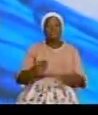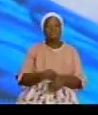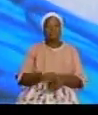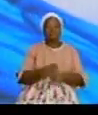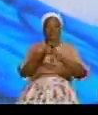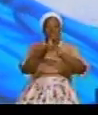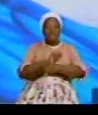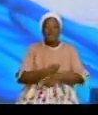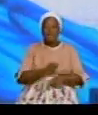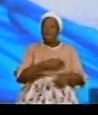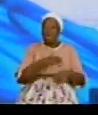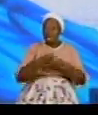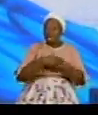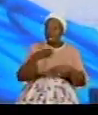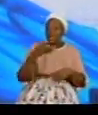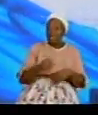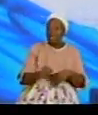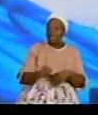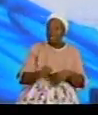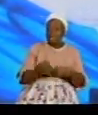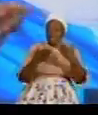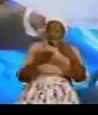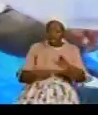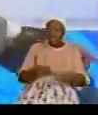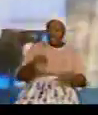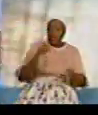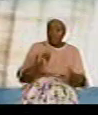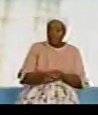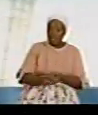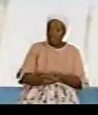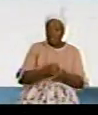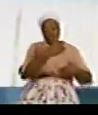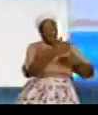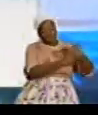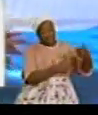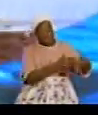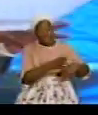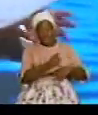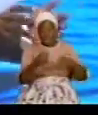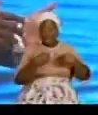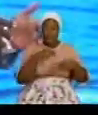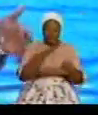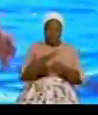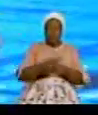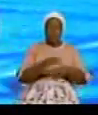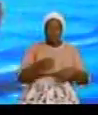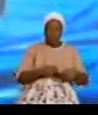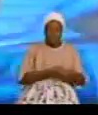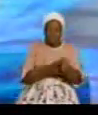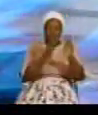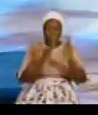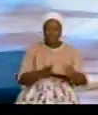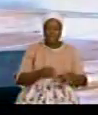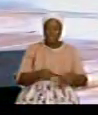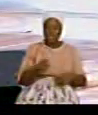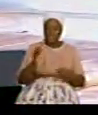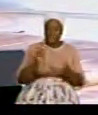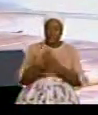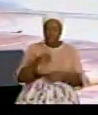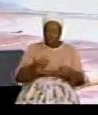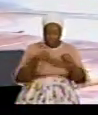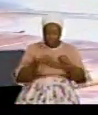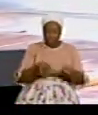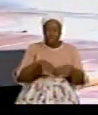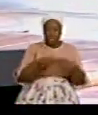after the death of that generation, they have enough followers that will still perpetrate